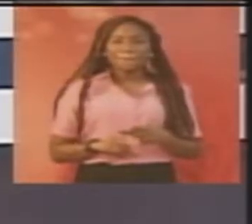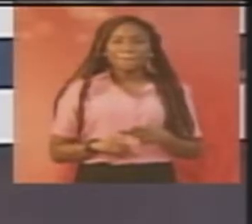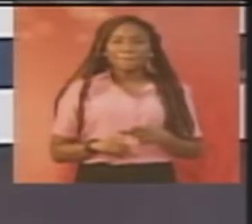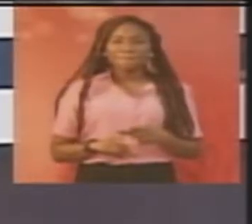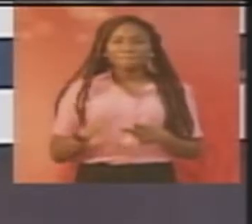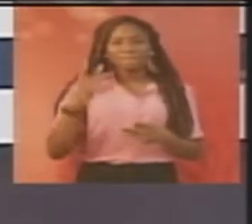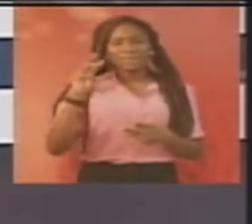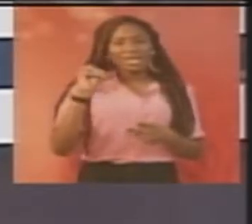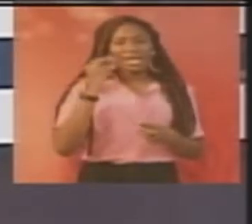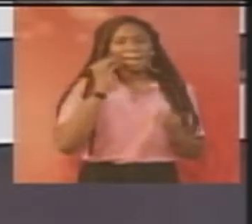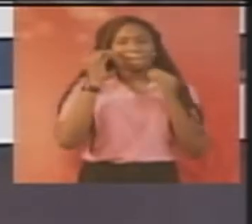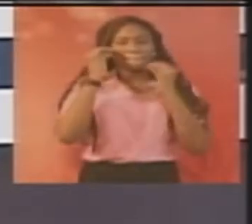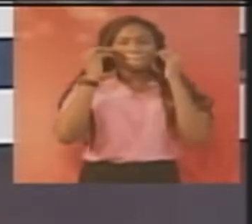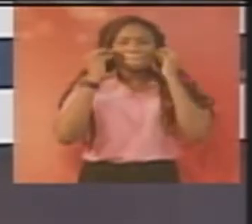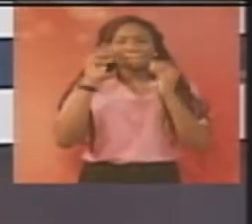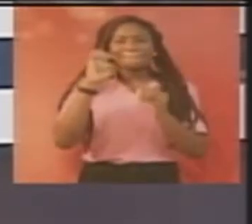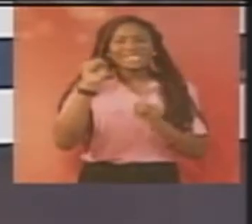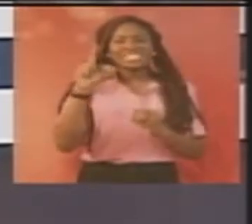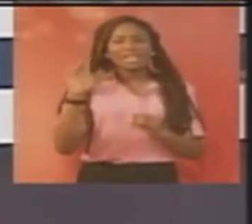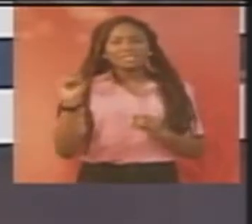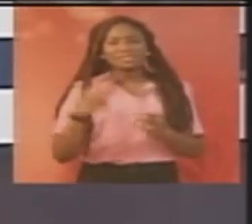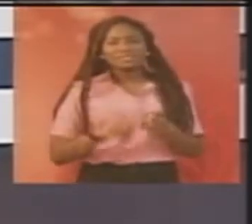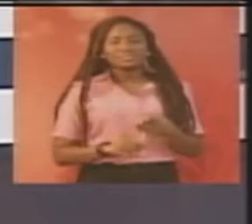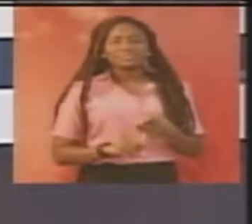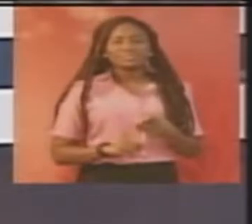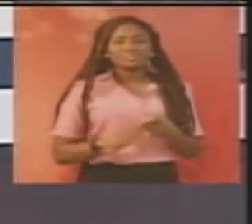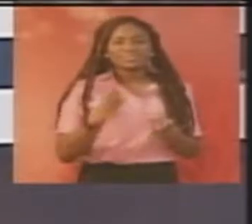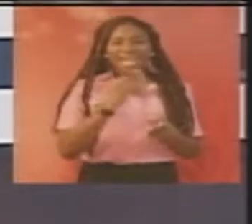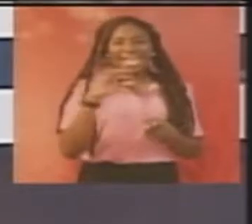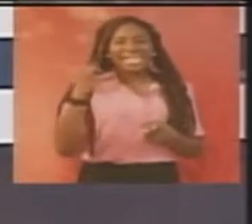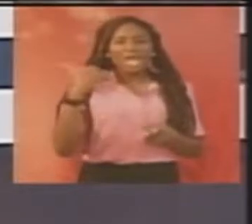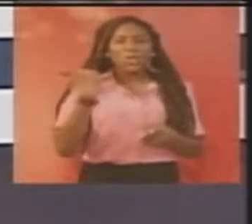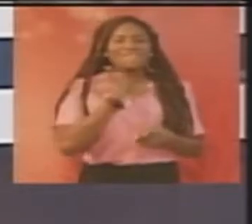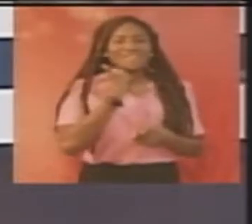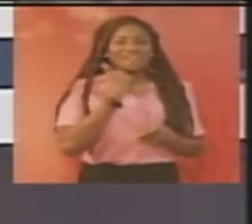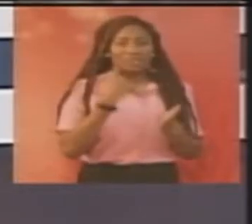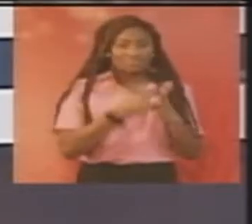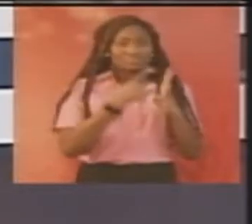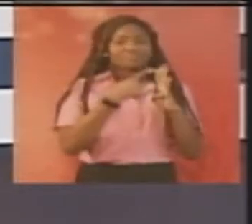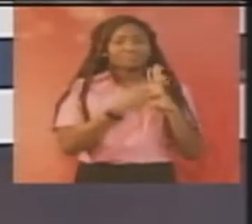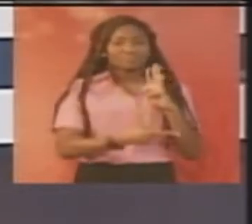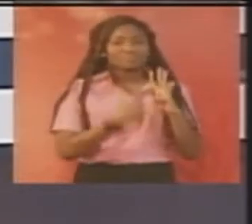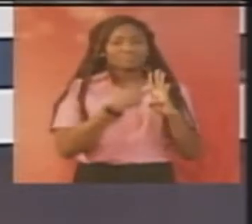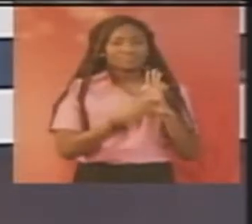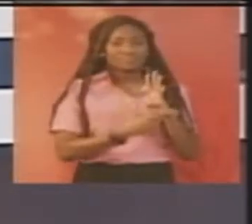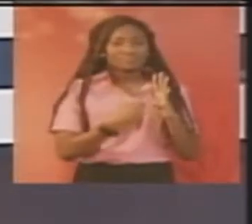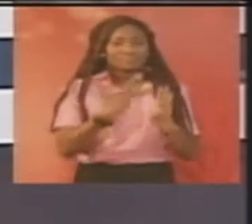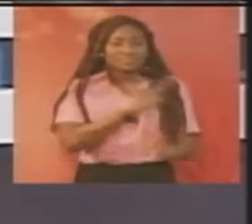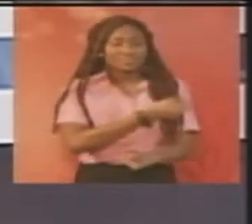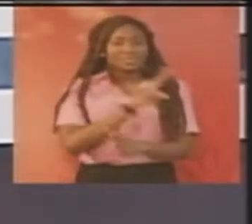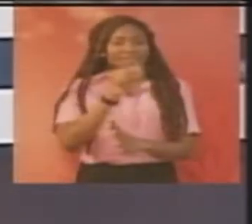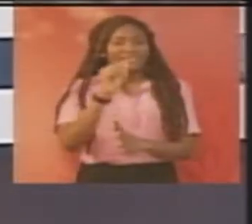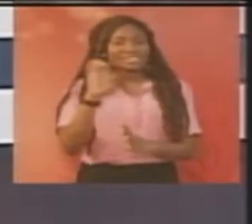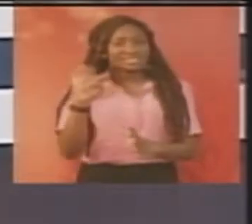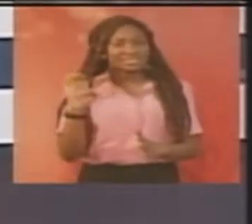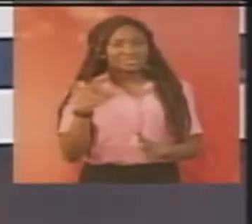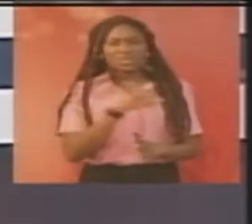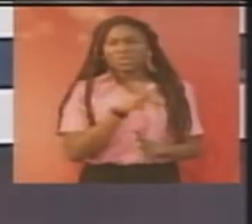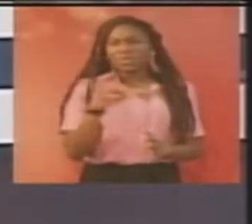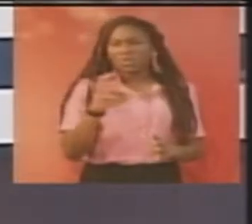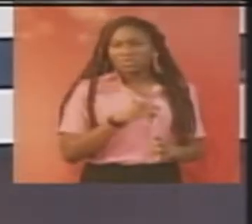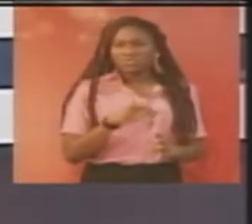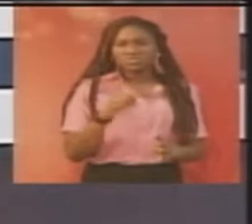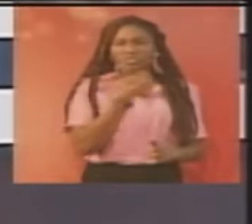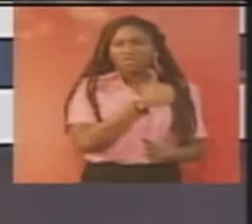your measles vaccines, and of course, yellow fever vaccines. We also report on the pneumococcal,